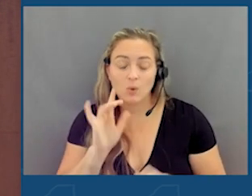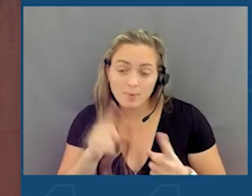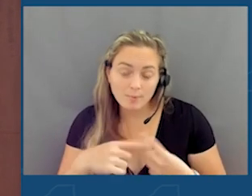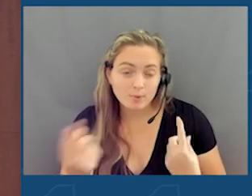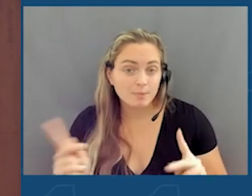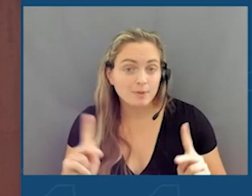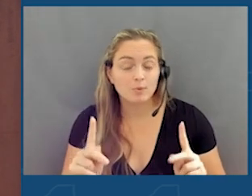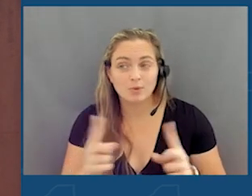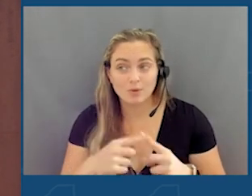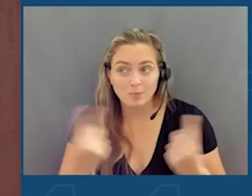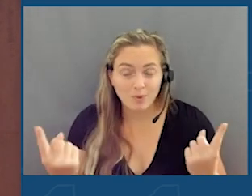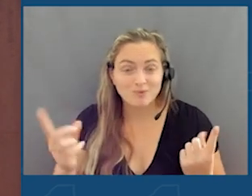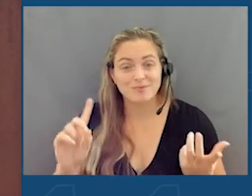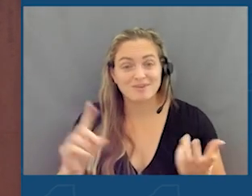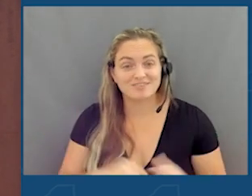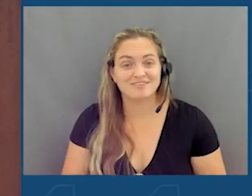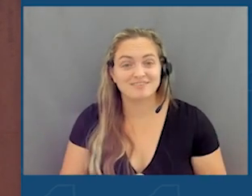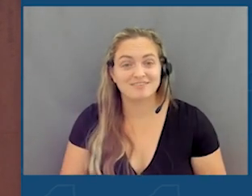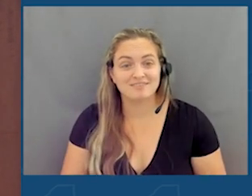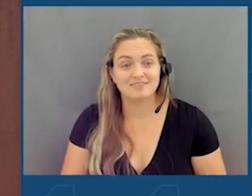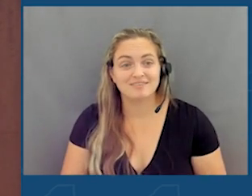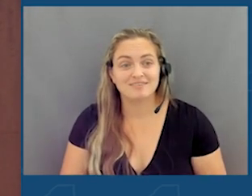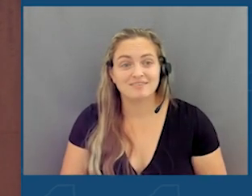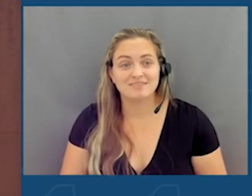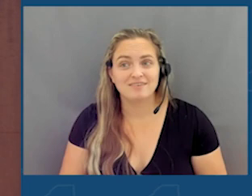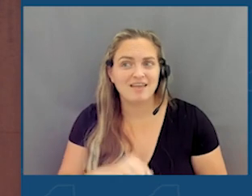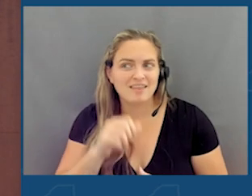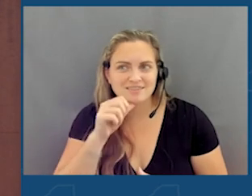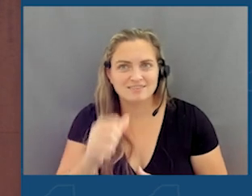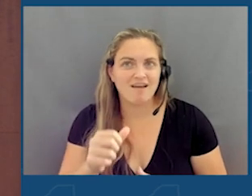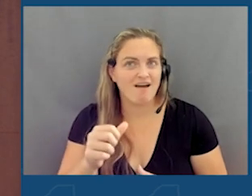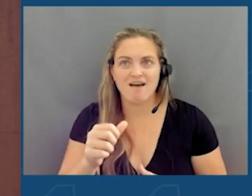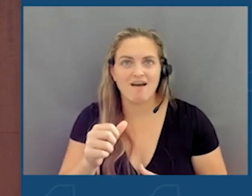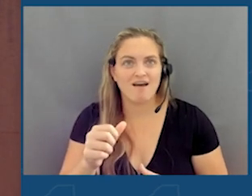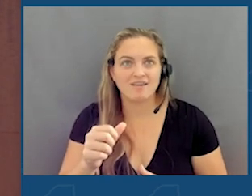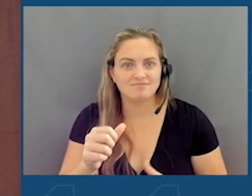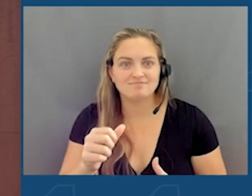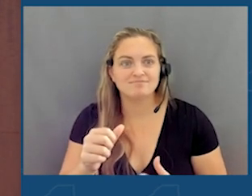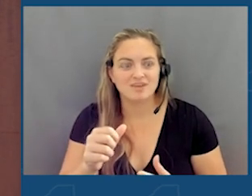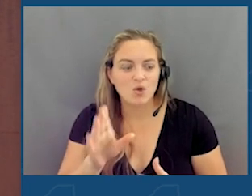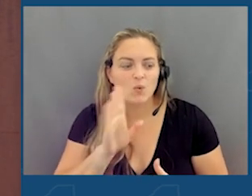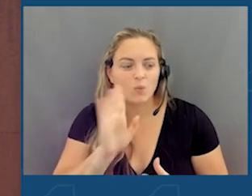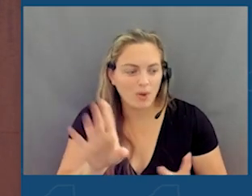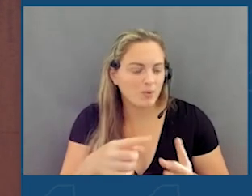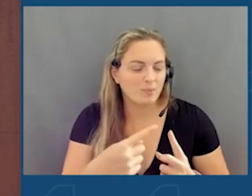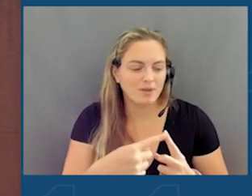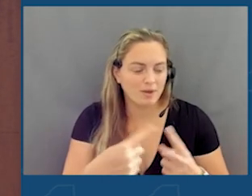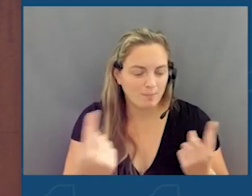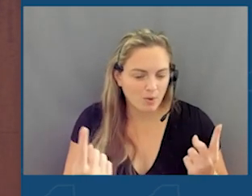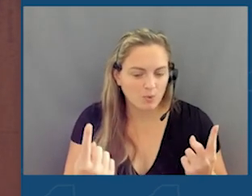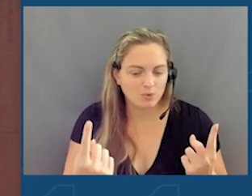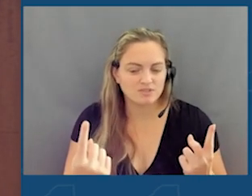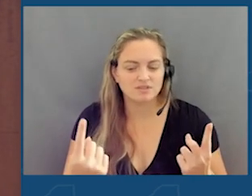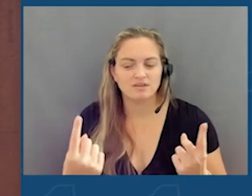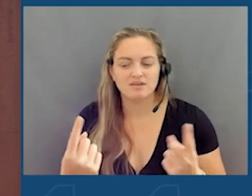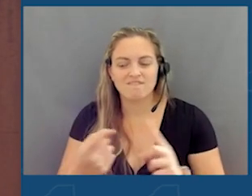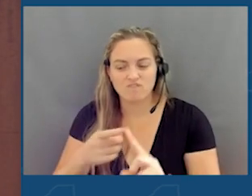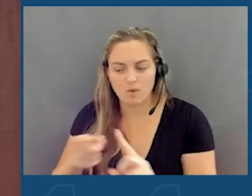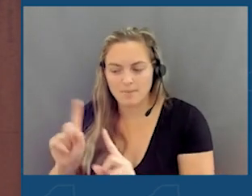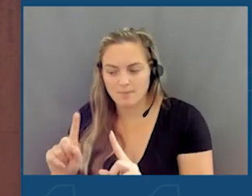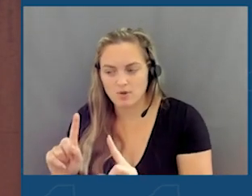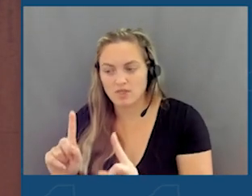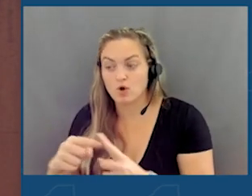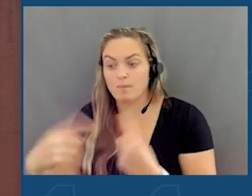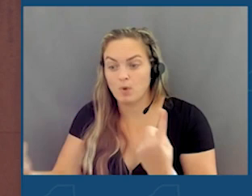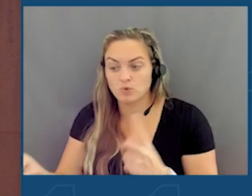who oppose democracy. And that is not hyperbole. It will be opposed by people who don't want people to vote. And that's why I'm